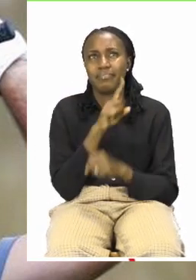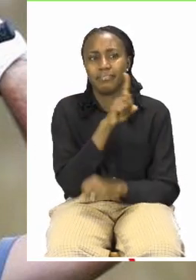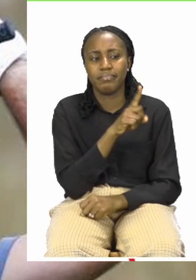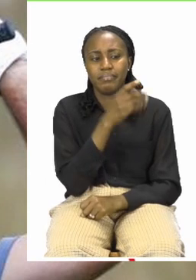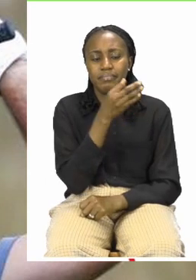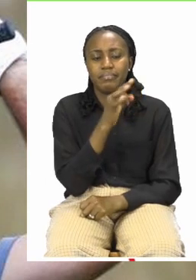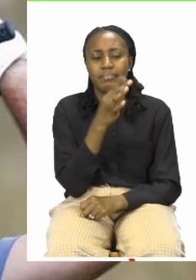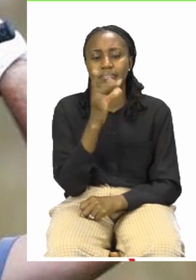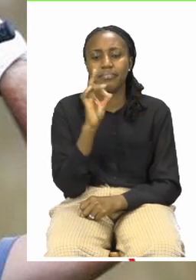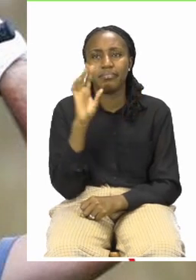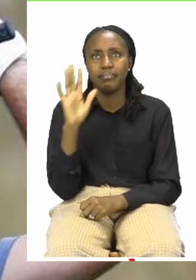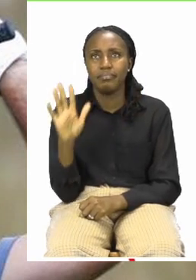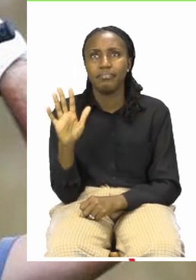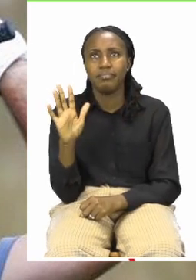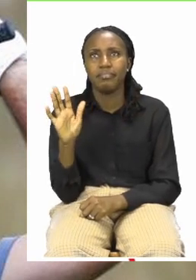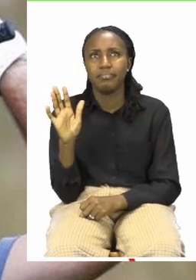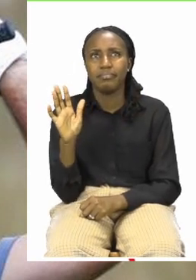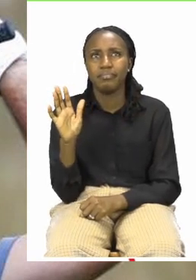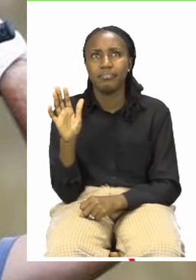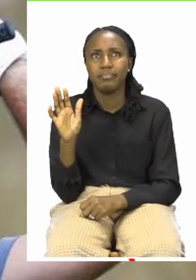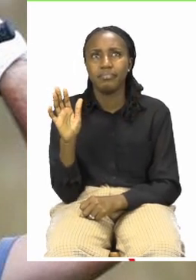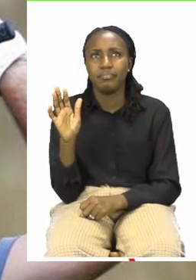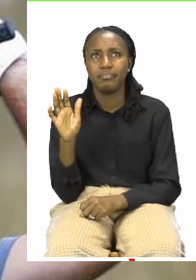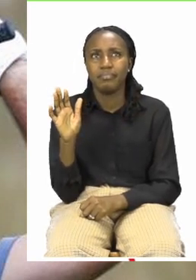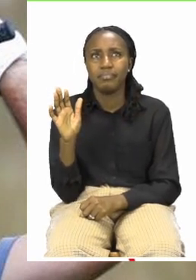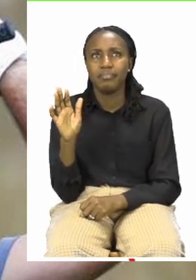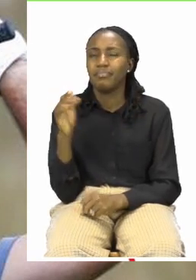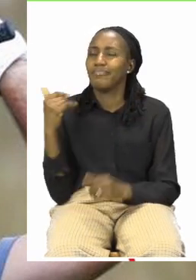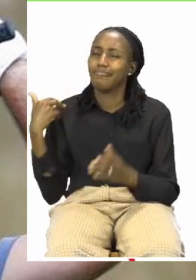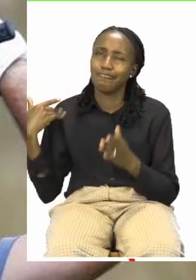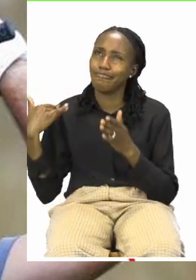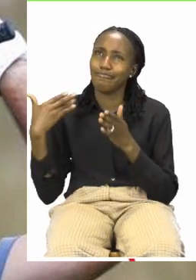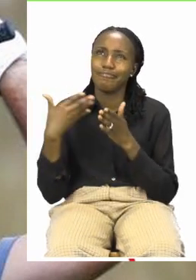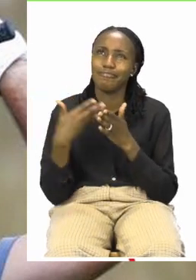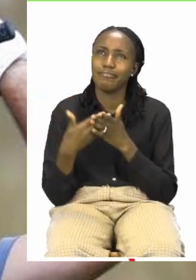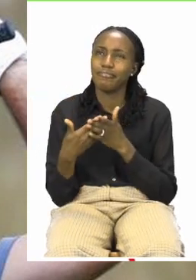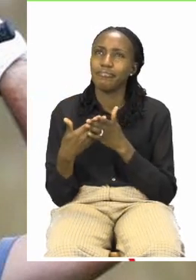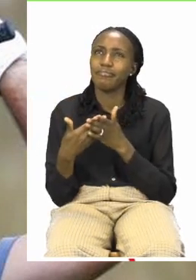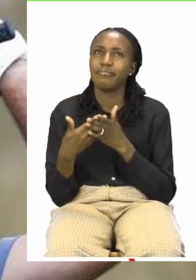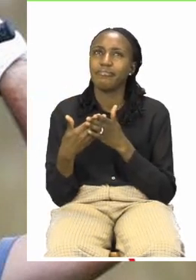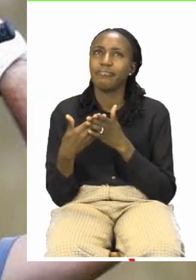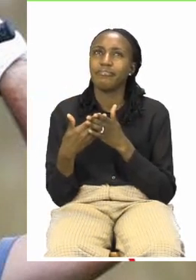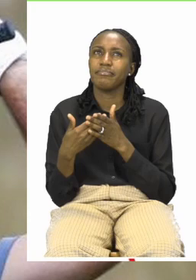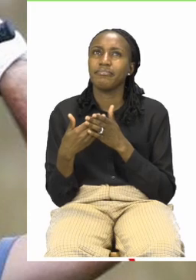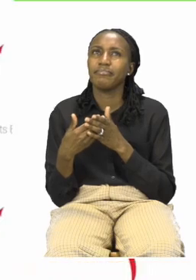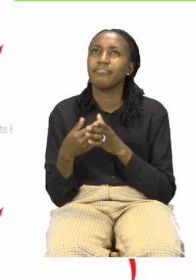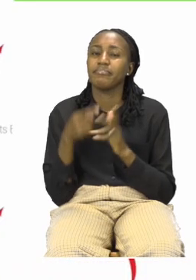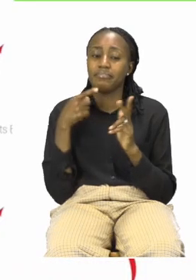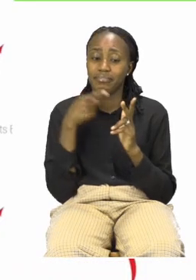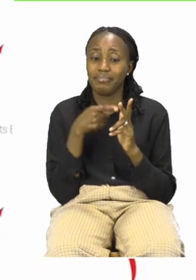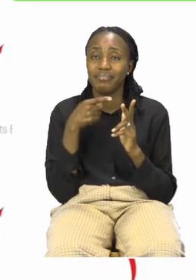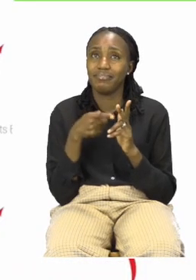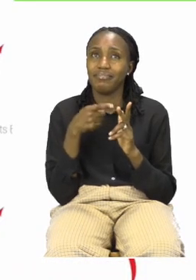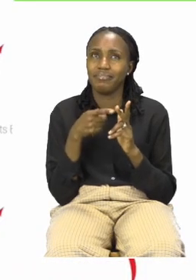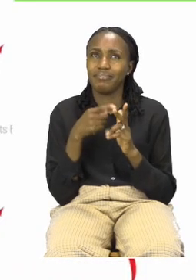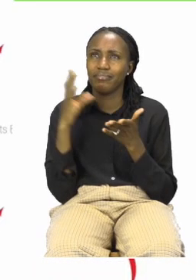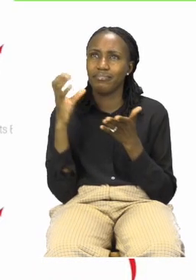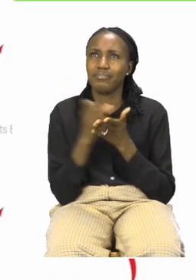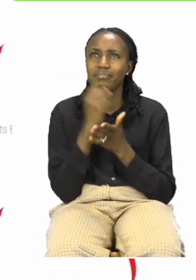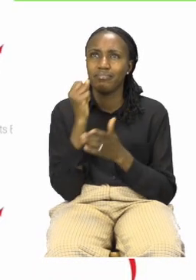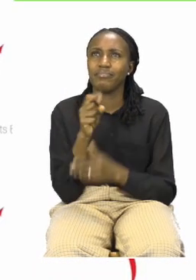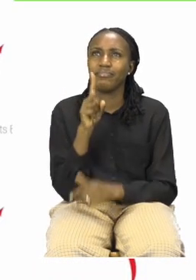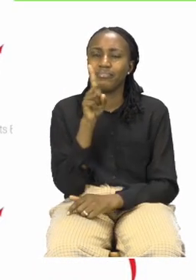1985. So he's been coming for a long time. But he has actually won 13